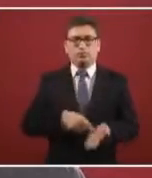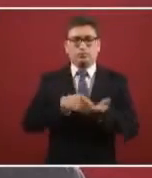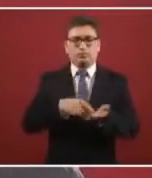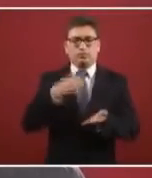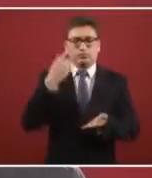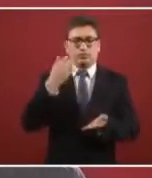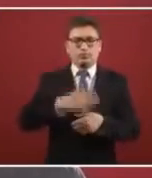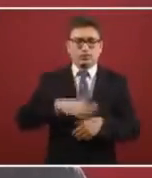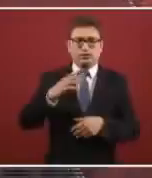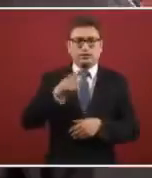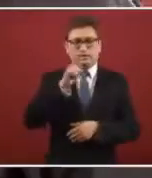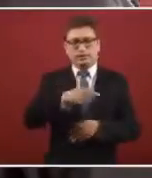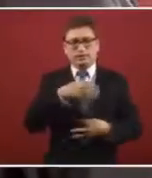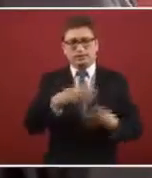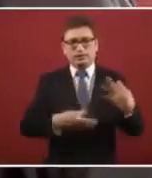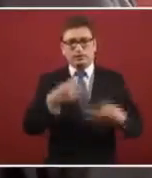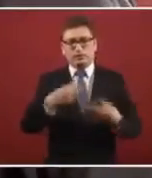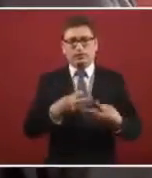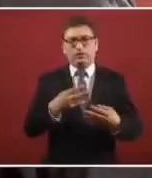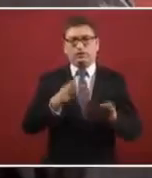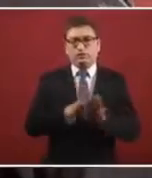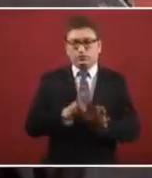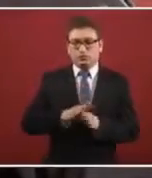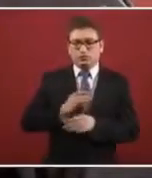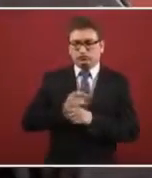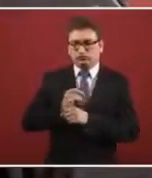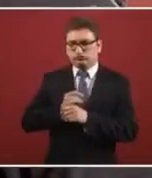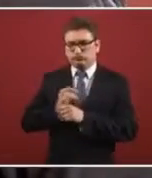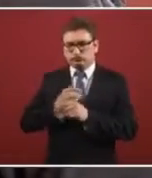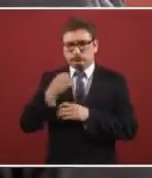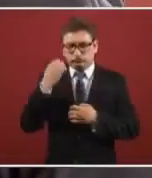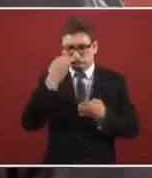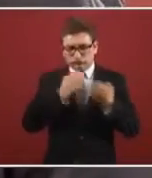to provide new